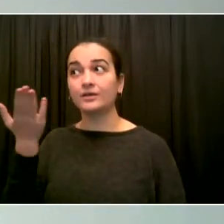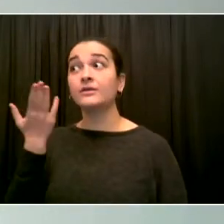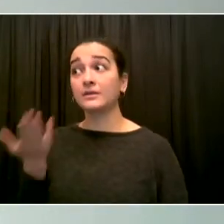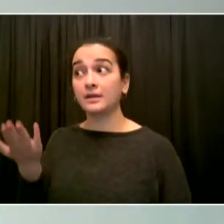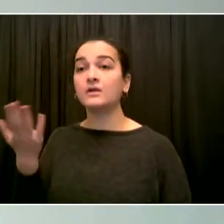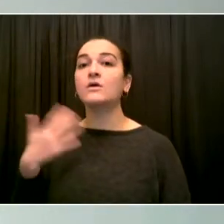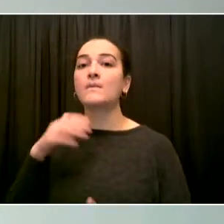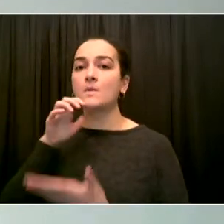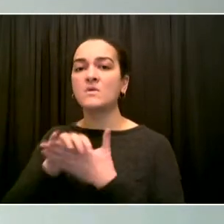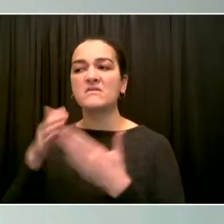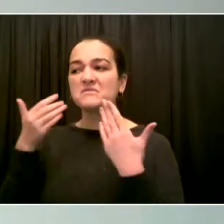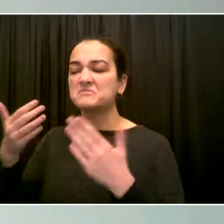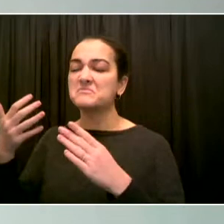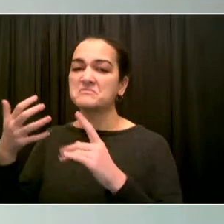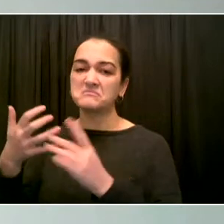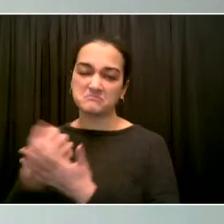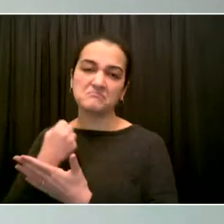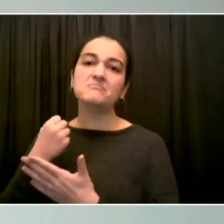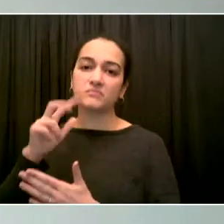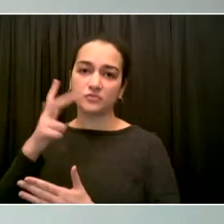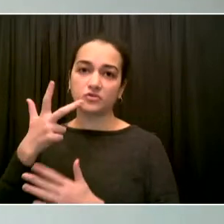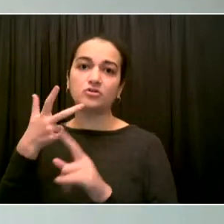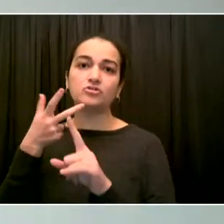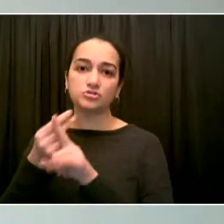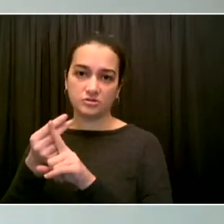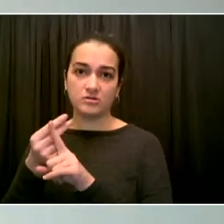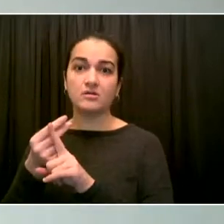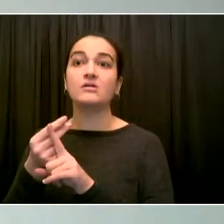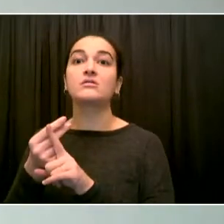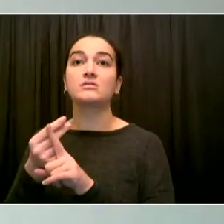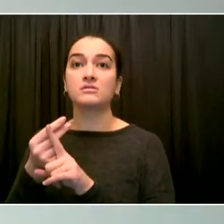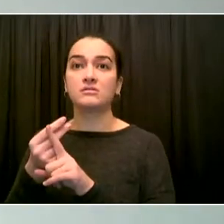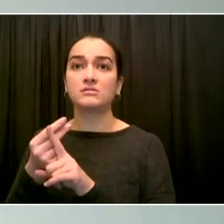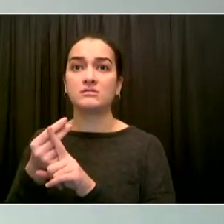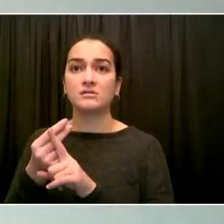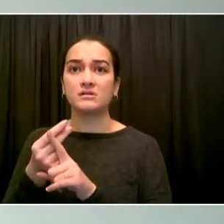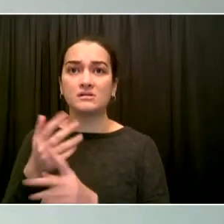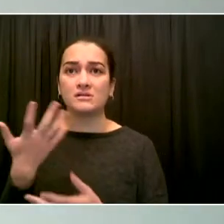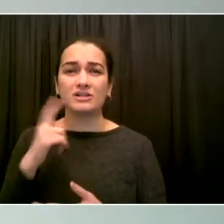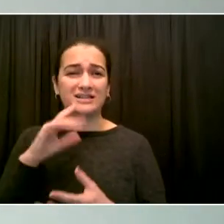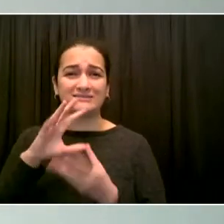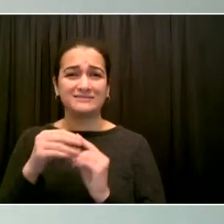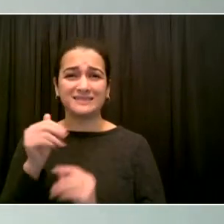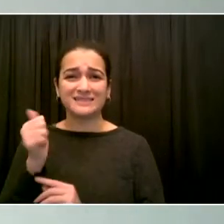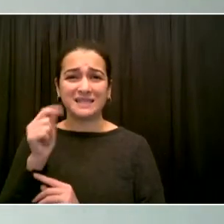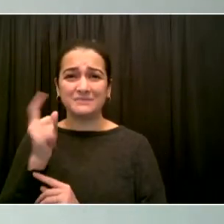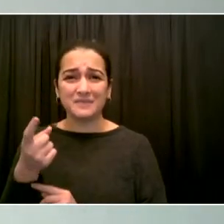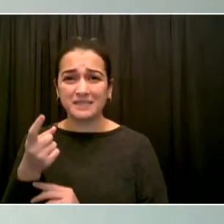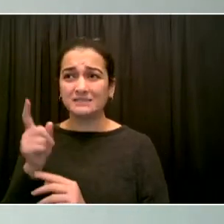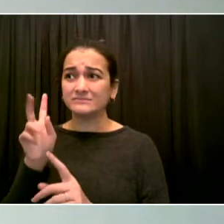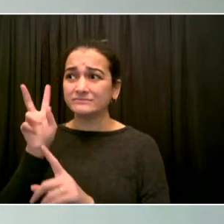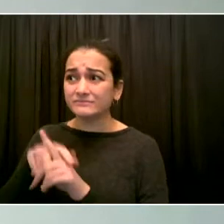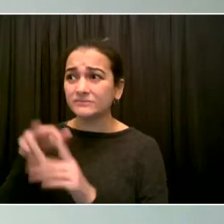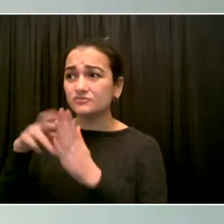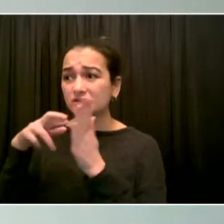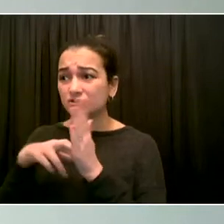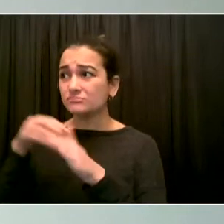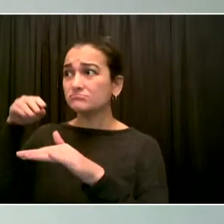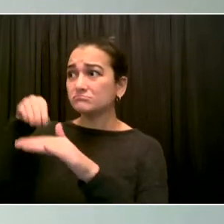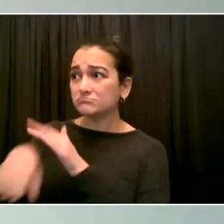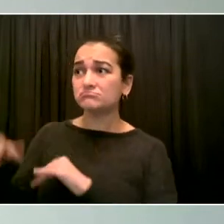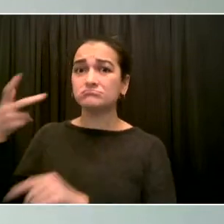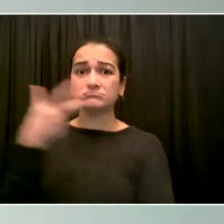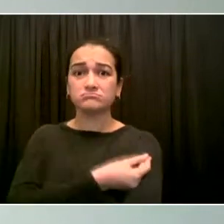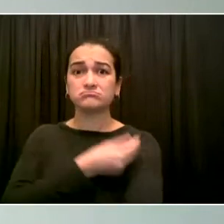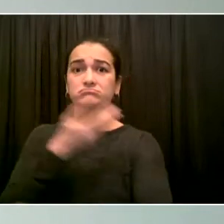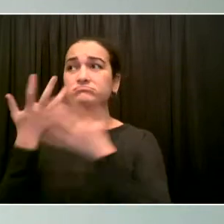us 10 minutes to fill out the forms and get the booster shot to prepare for our travel. My children from Chicago just came in over the weekend to